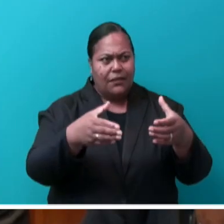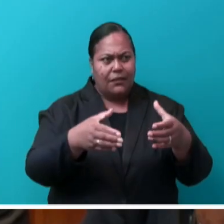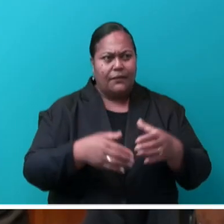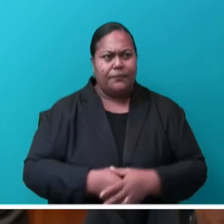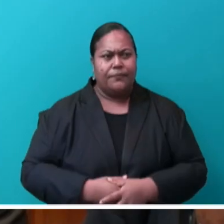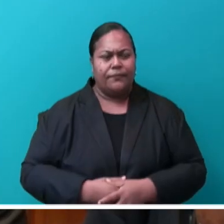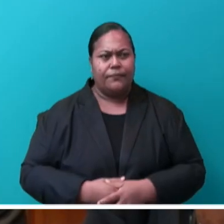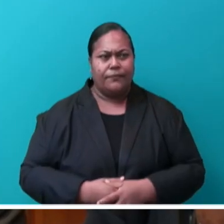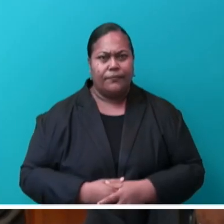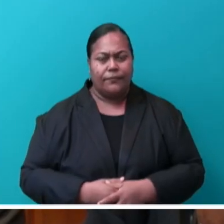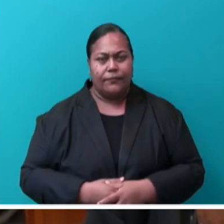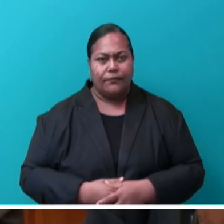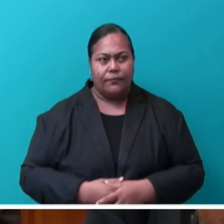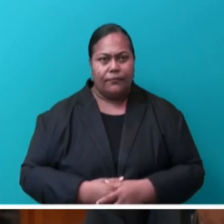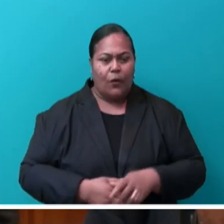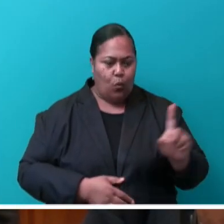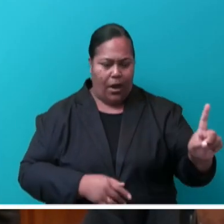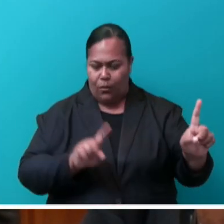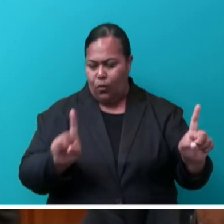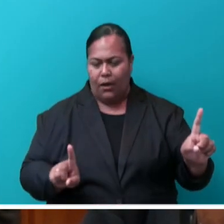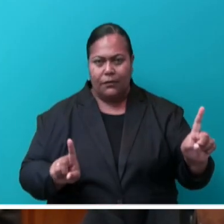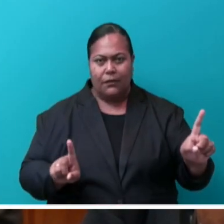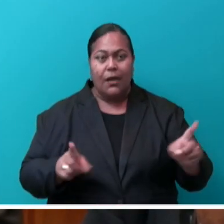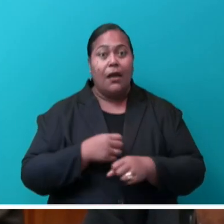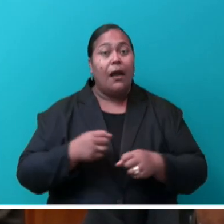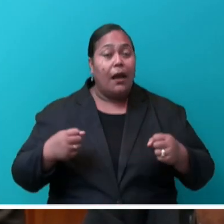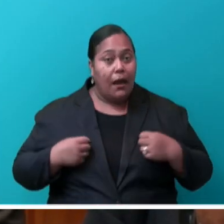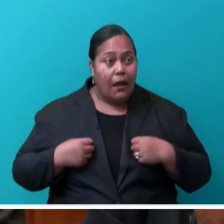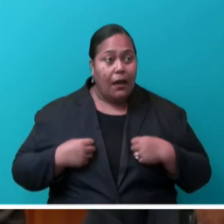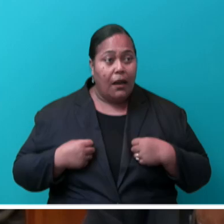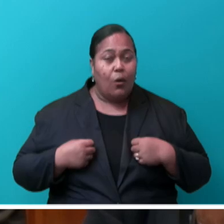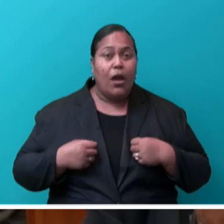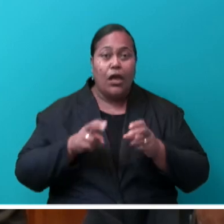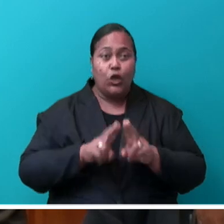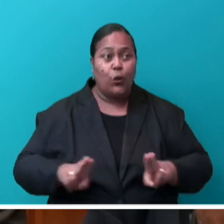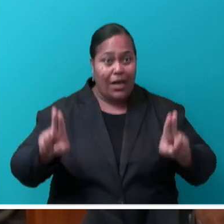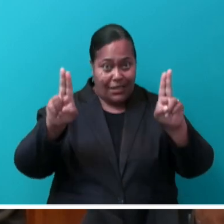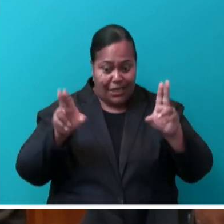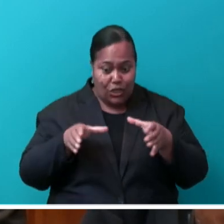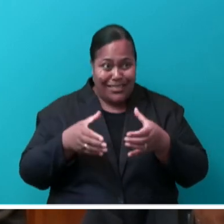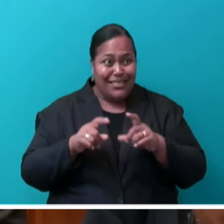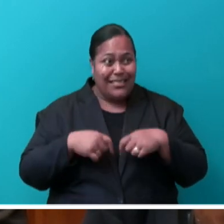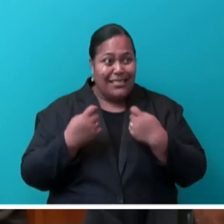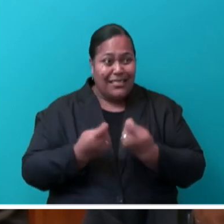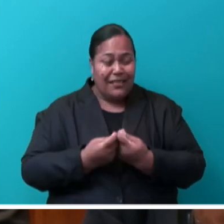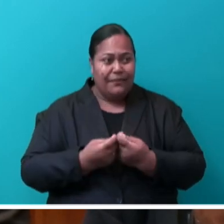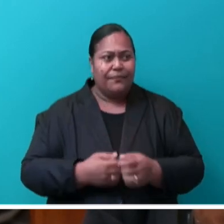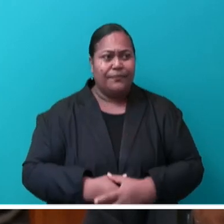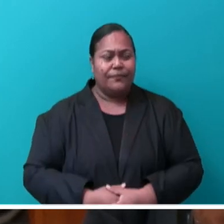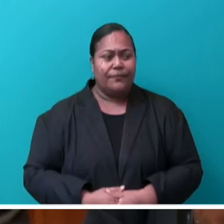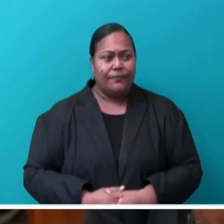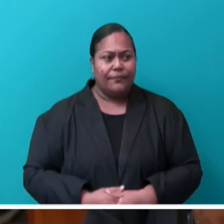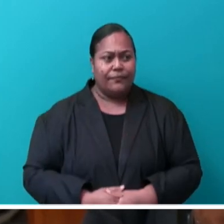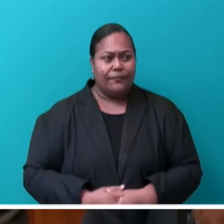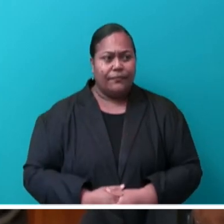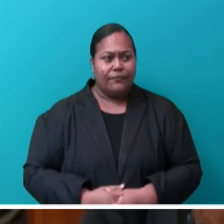commonly known. And our contingents in the United Nations Disengagement Observer Force, ANDOF, they